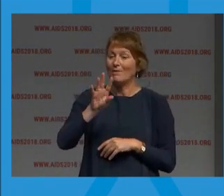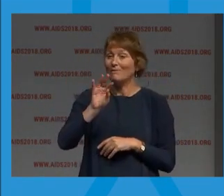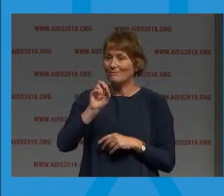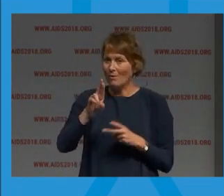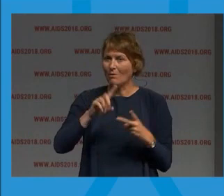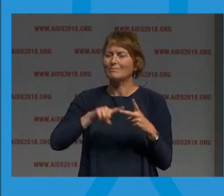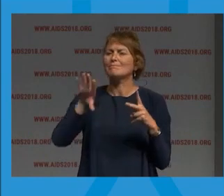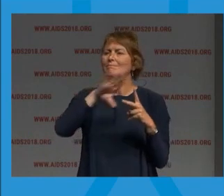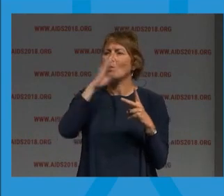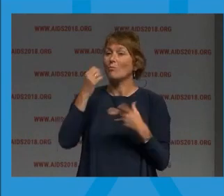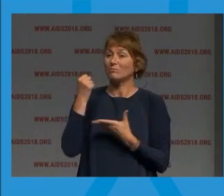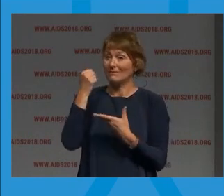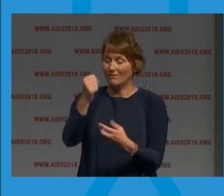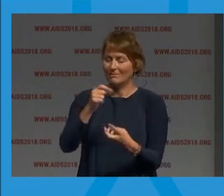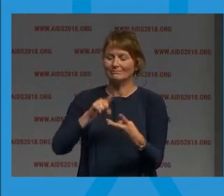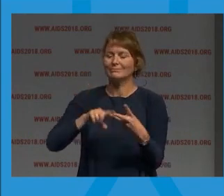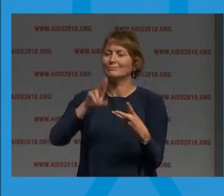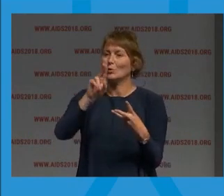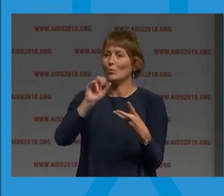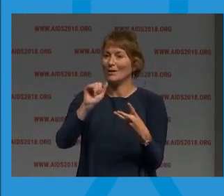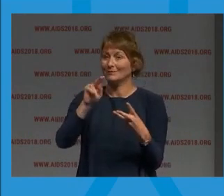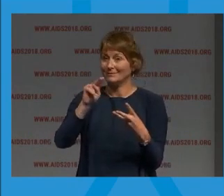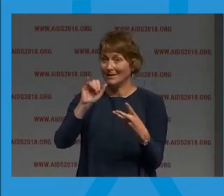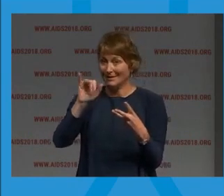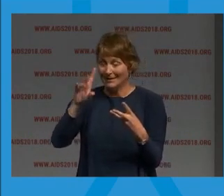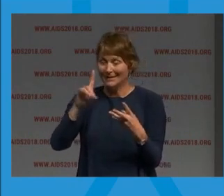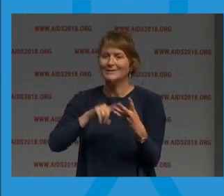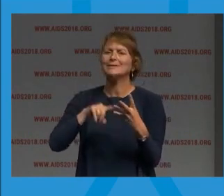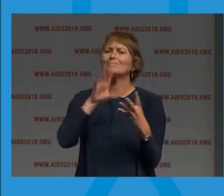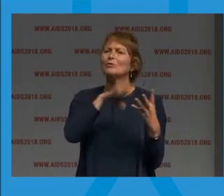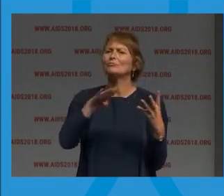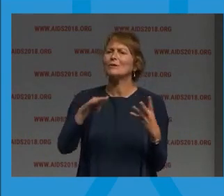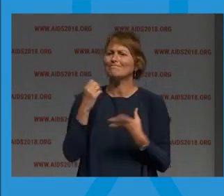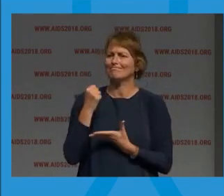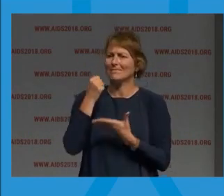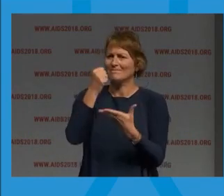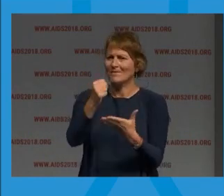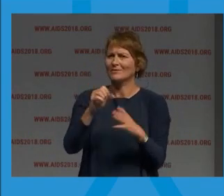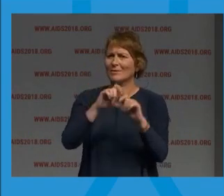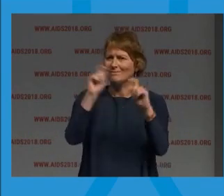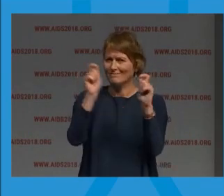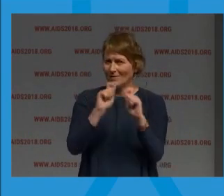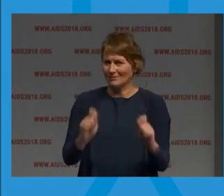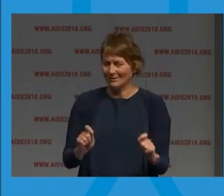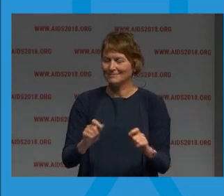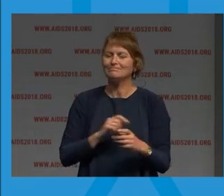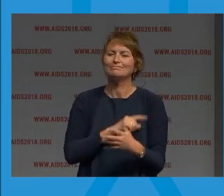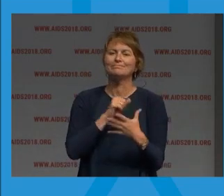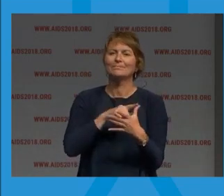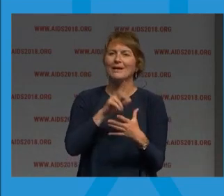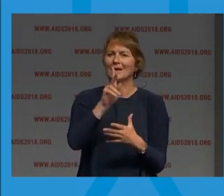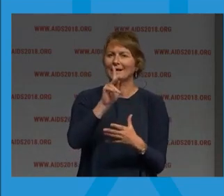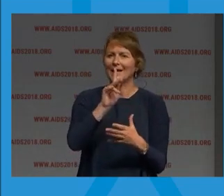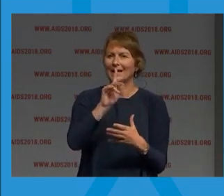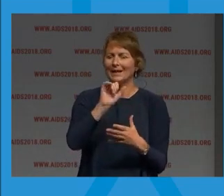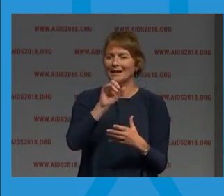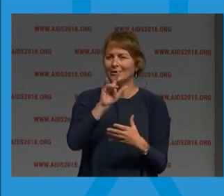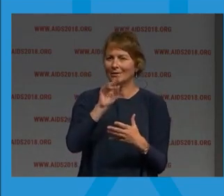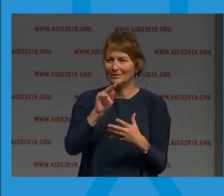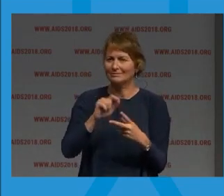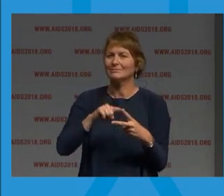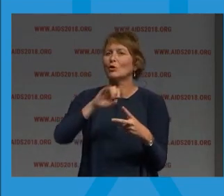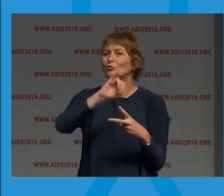Fund, Unit Aid, Children's Investment Fund Foundation, Gilead,